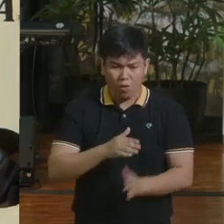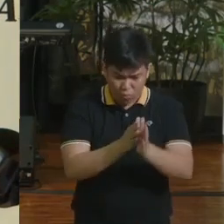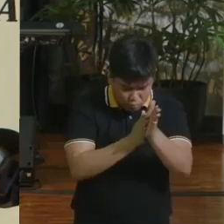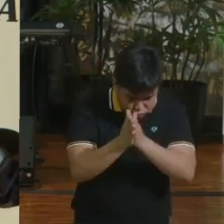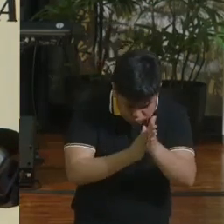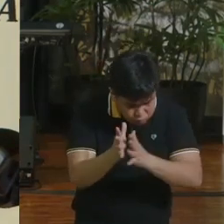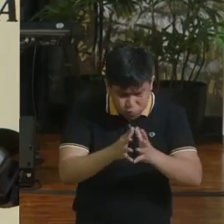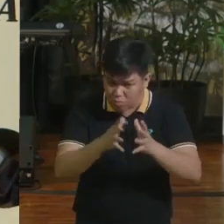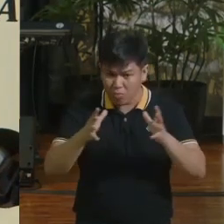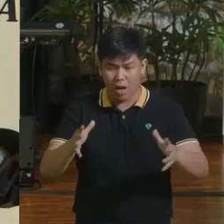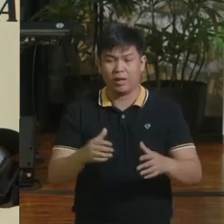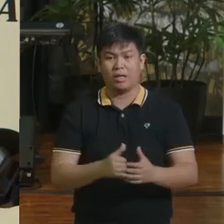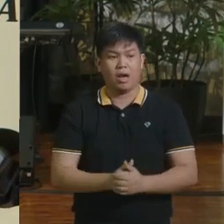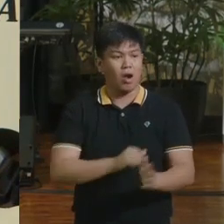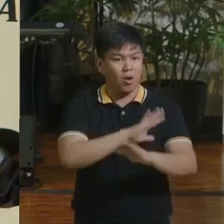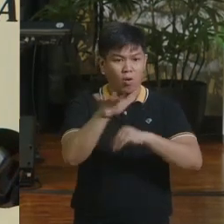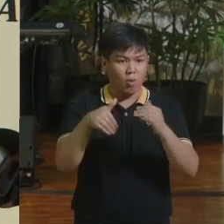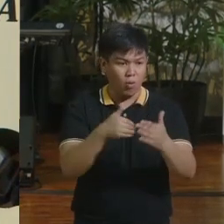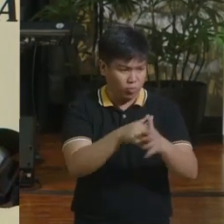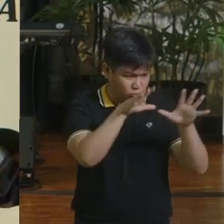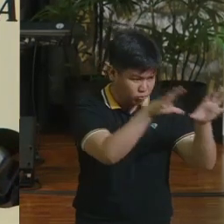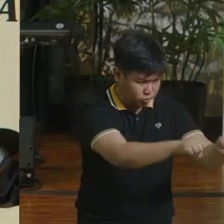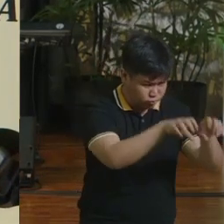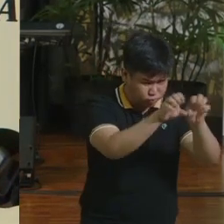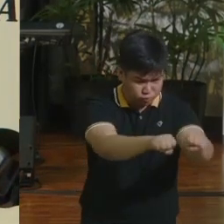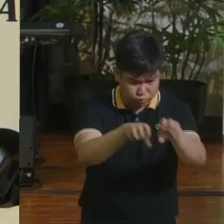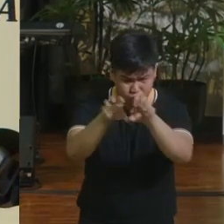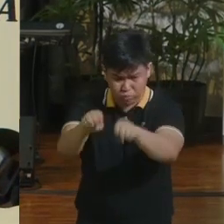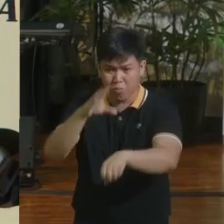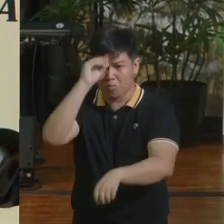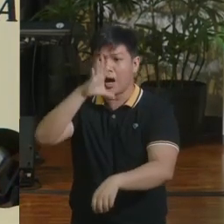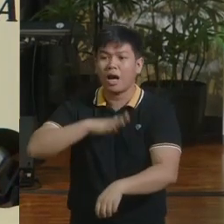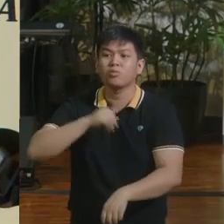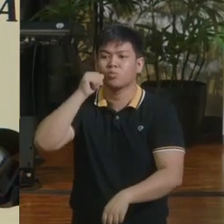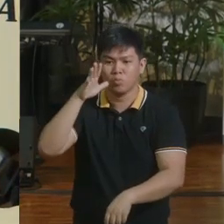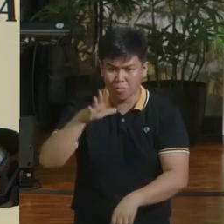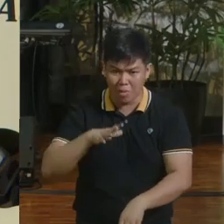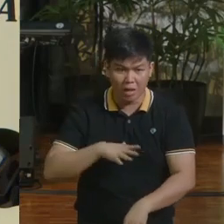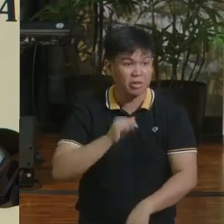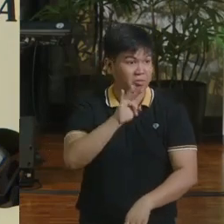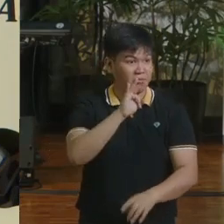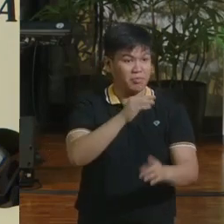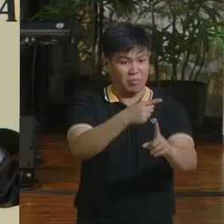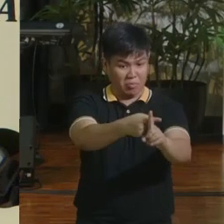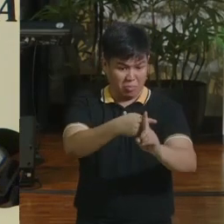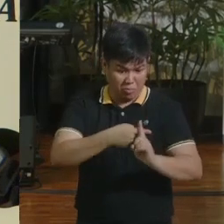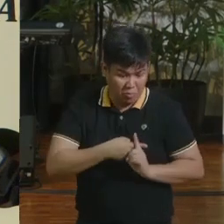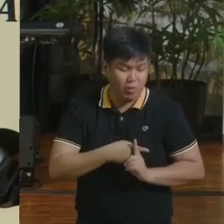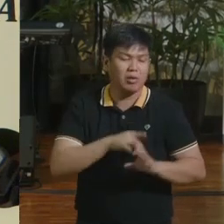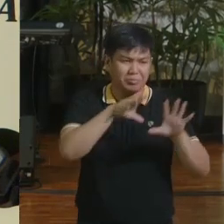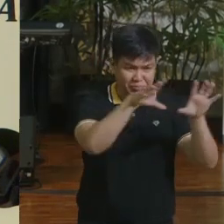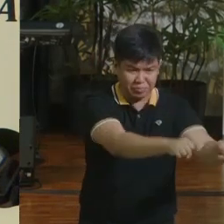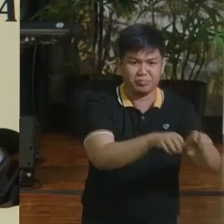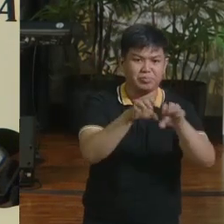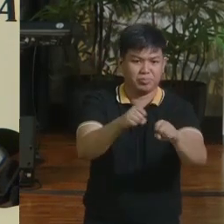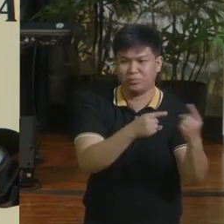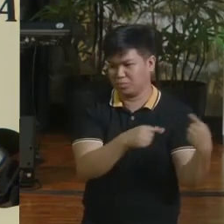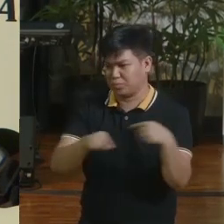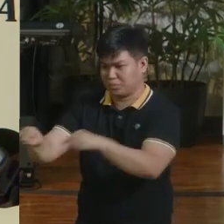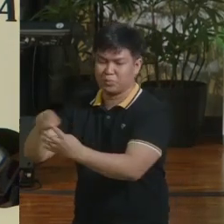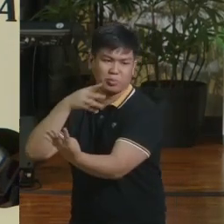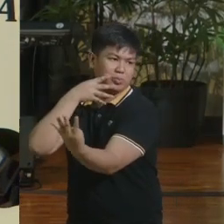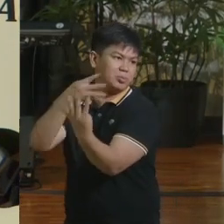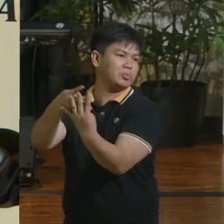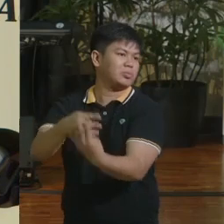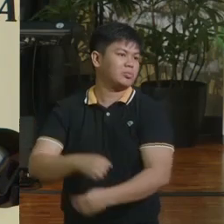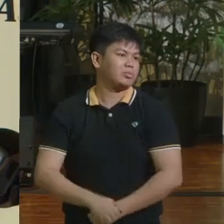and delivering to prison both men and women, as the high priest and the whole council of elders can bear me witness.